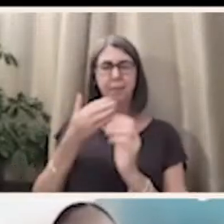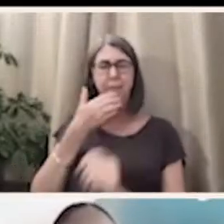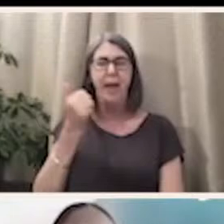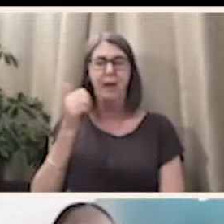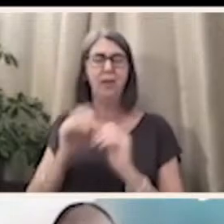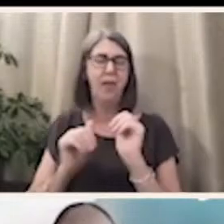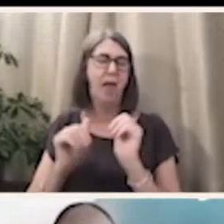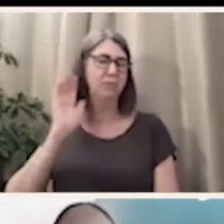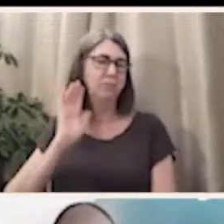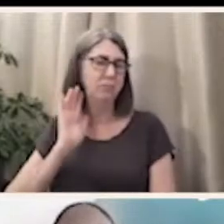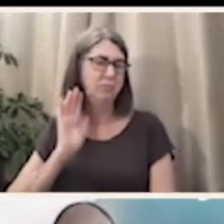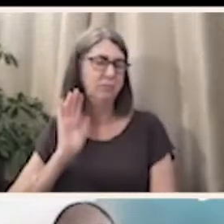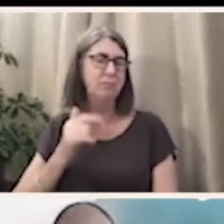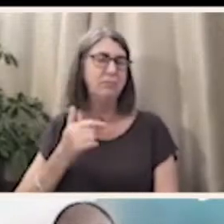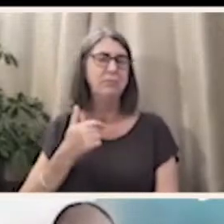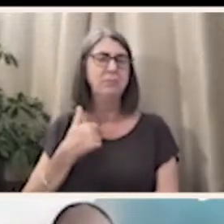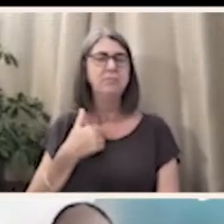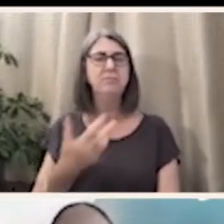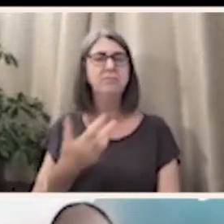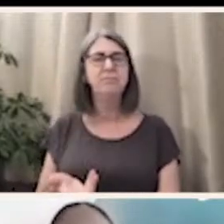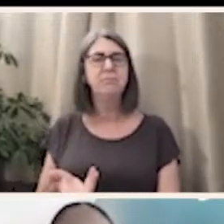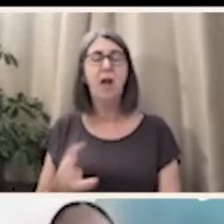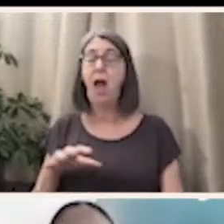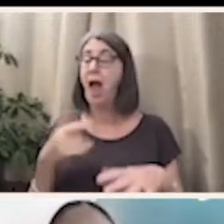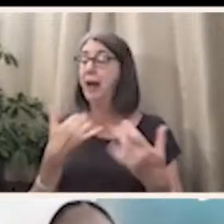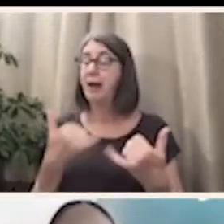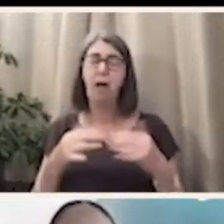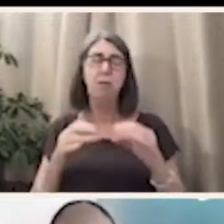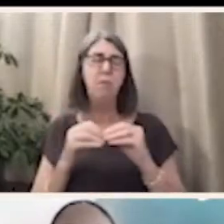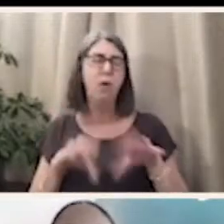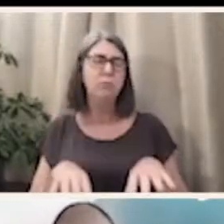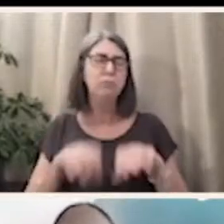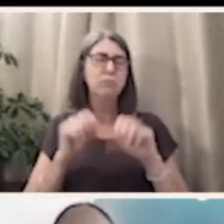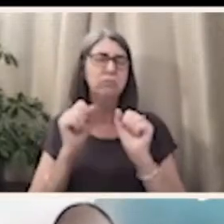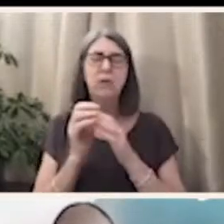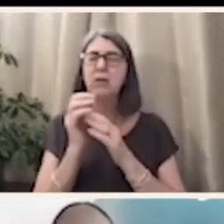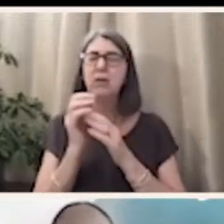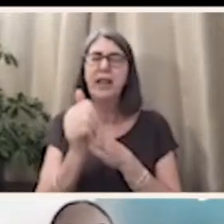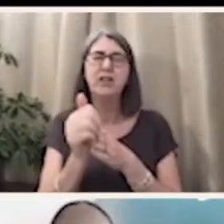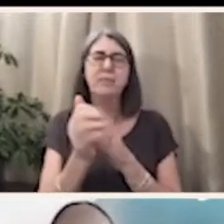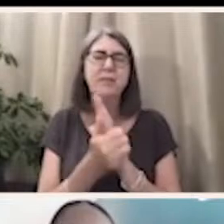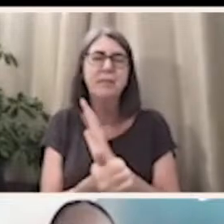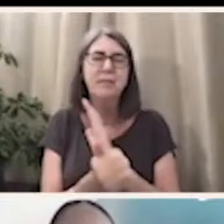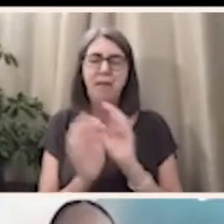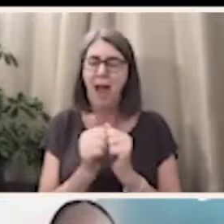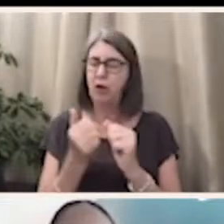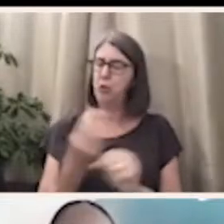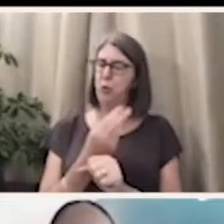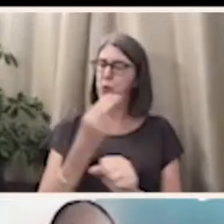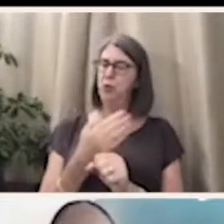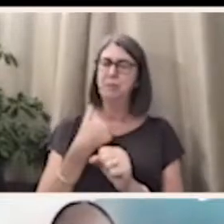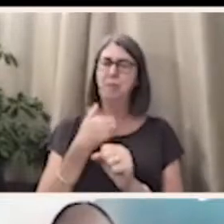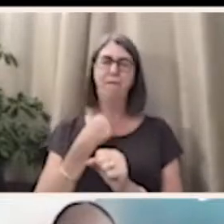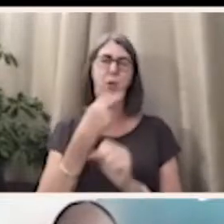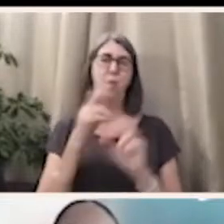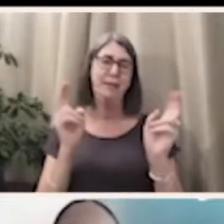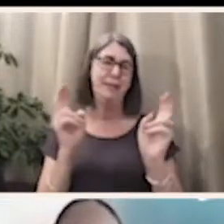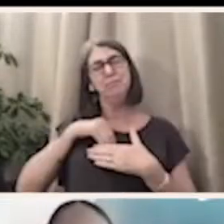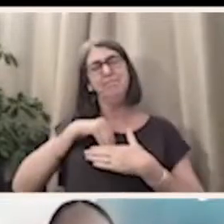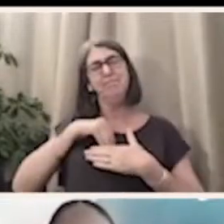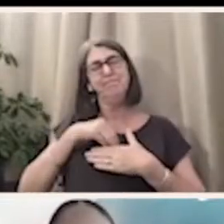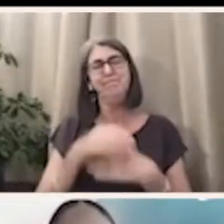than I would have. And I've taken up much more leadership skills and how to use my voice in a better